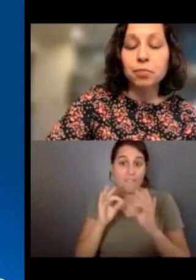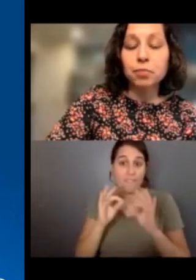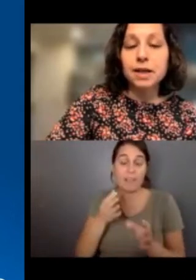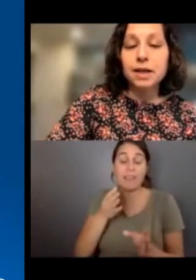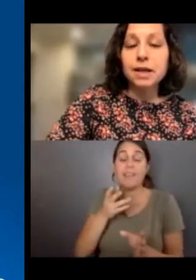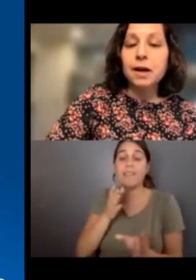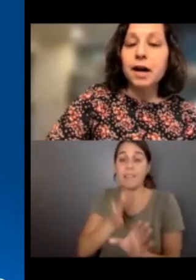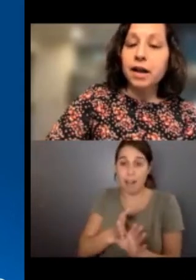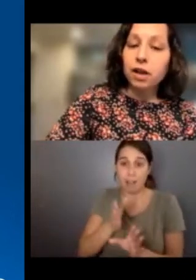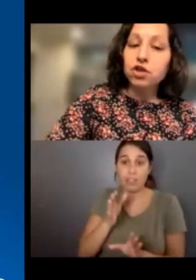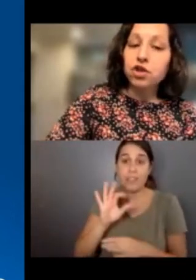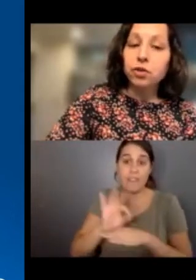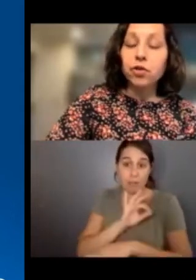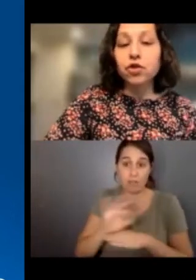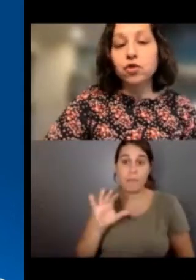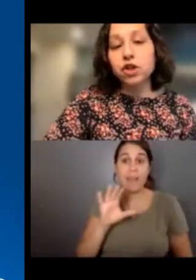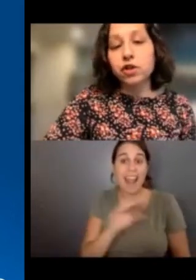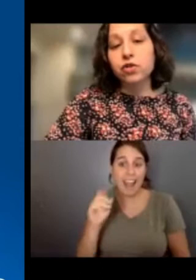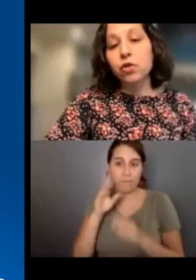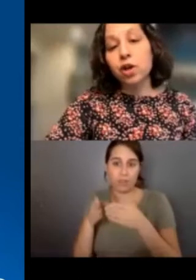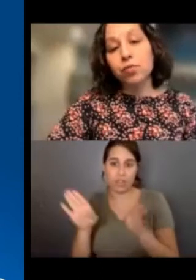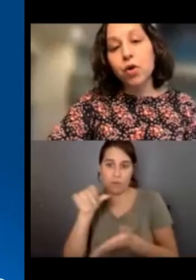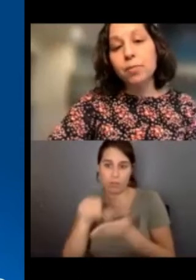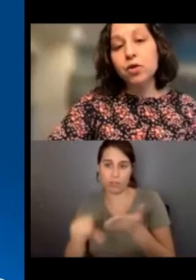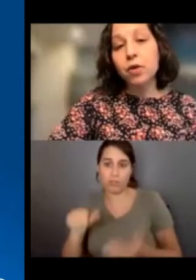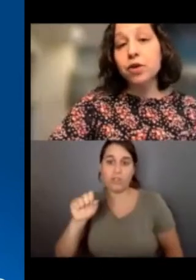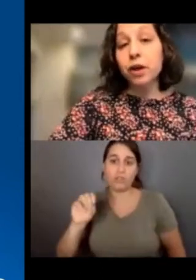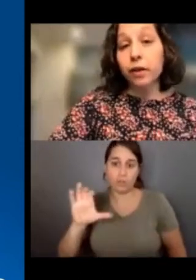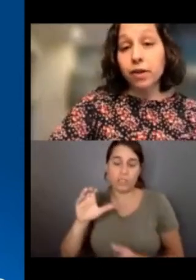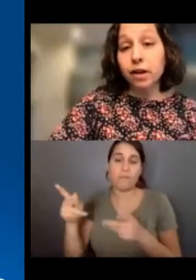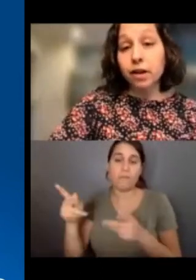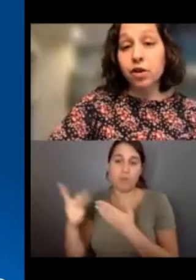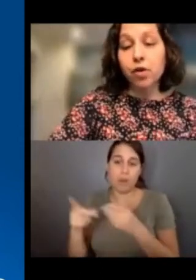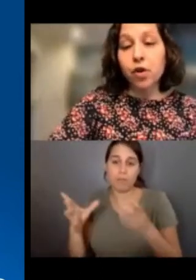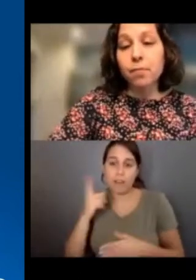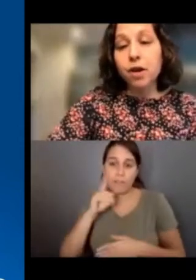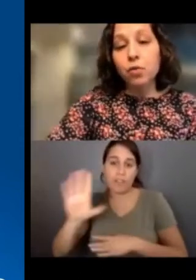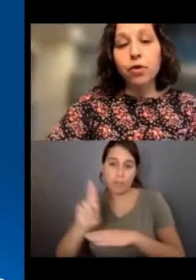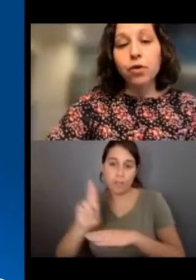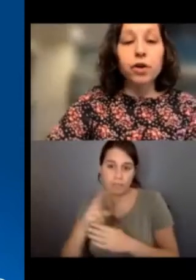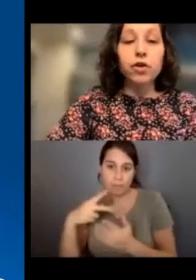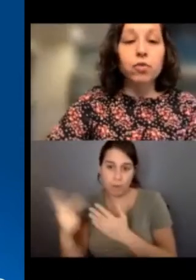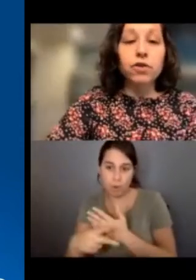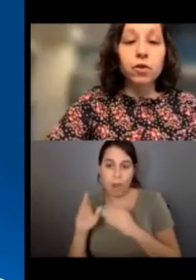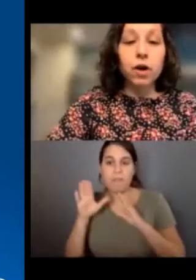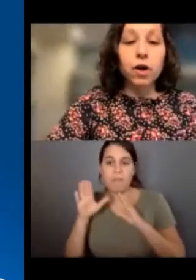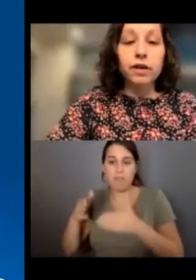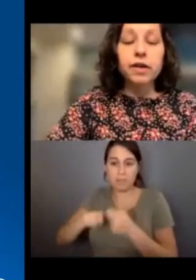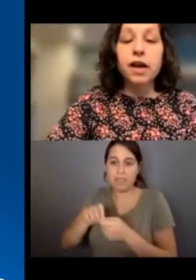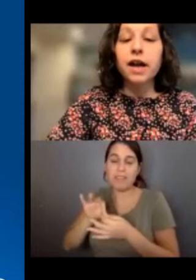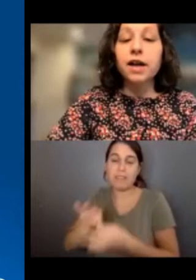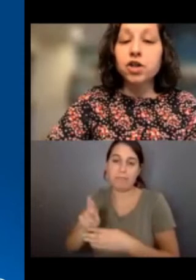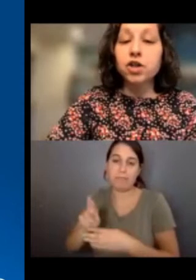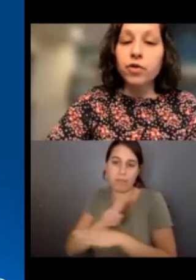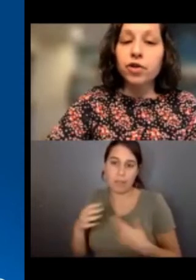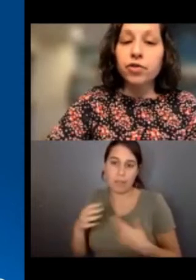Fellowship. And as well in general surgery, she's an Associate Program Director in their residency program with a focus on resident wellness, and